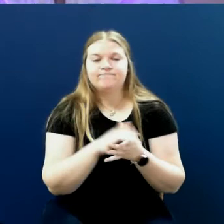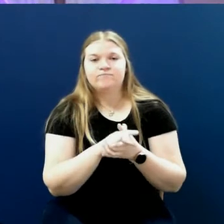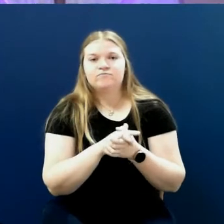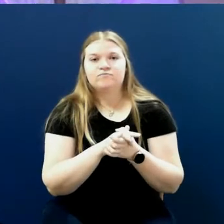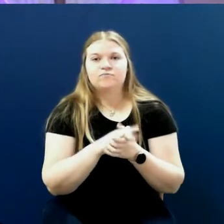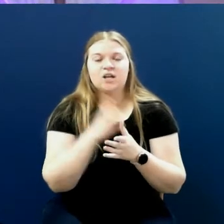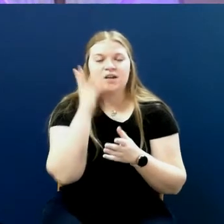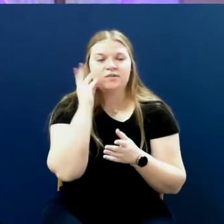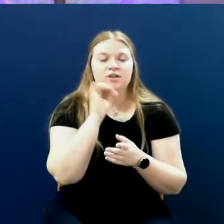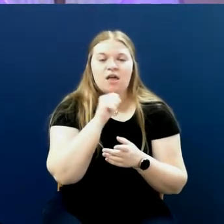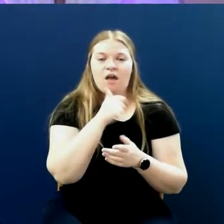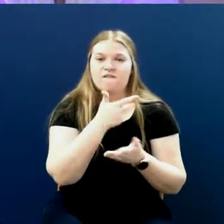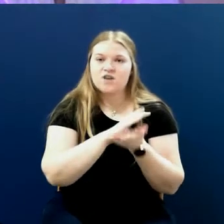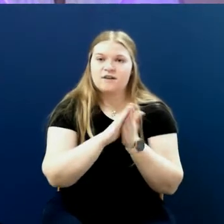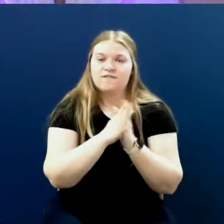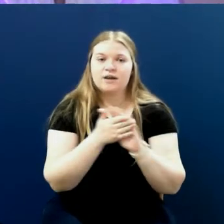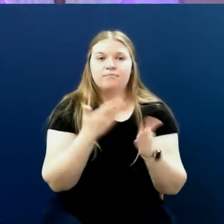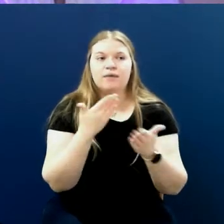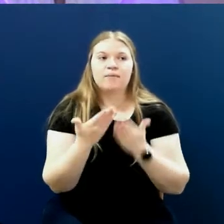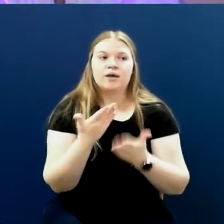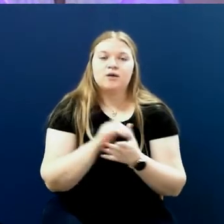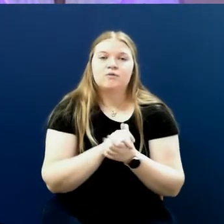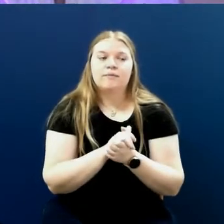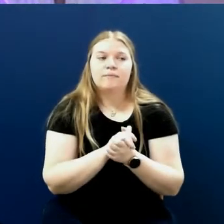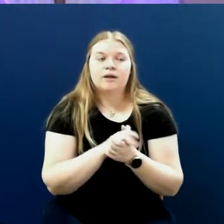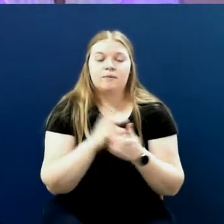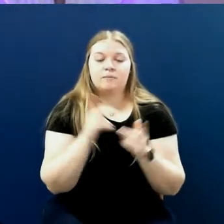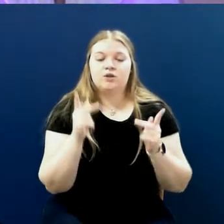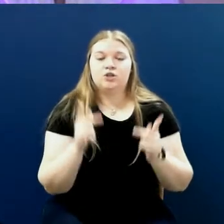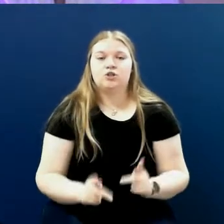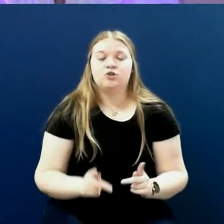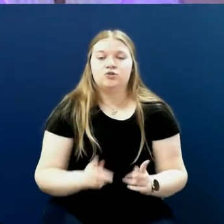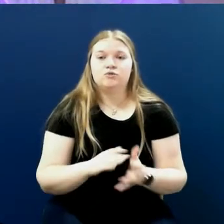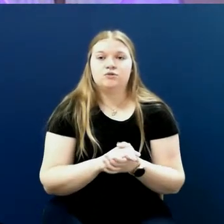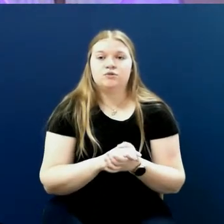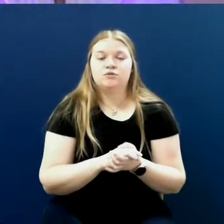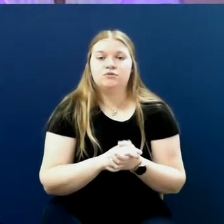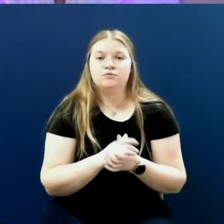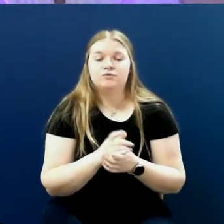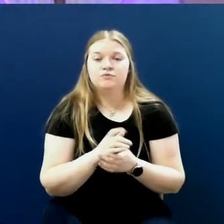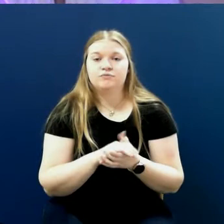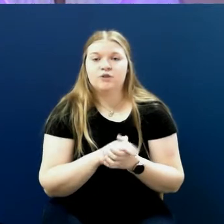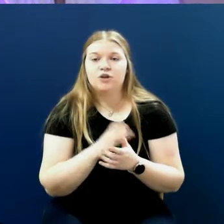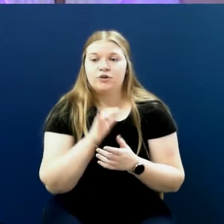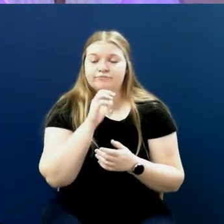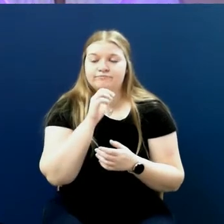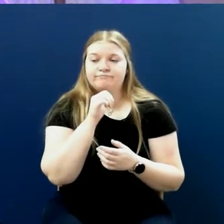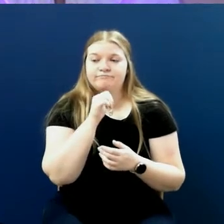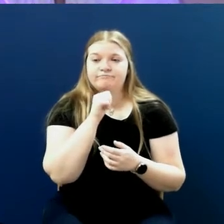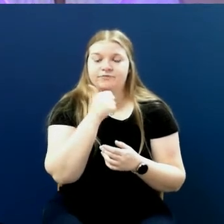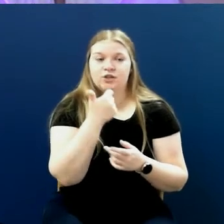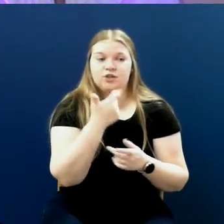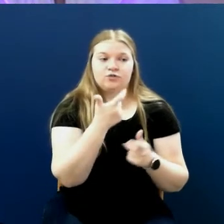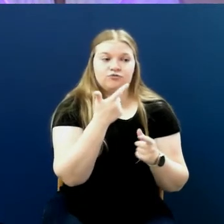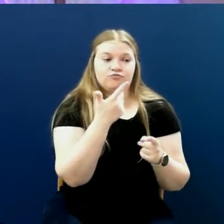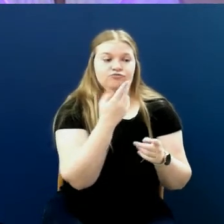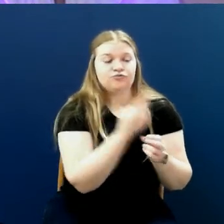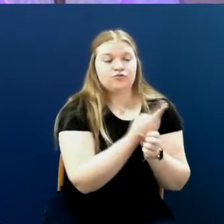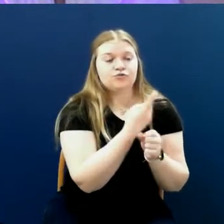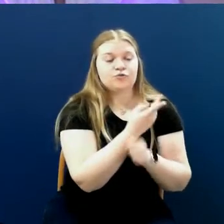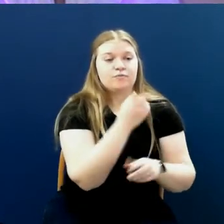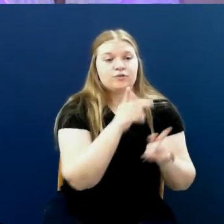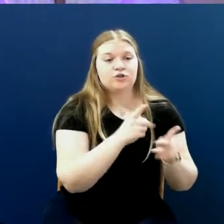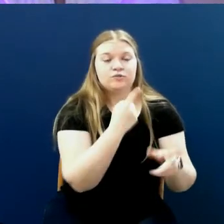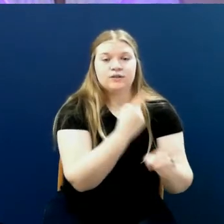unforgiveness. Maybe you have been somebody who misused somebody else, and you need to ask them